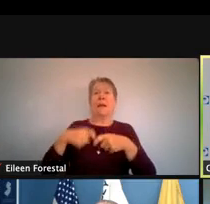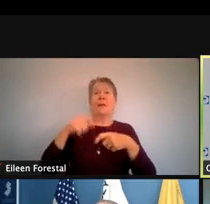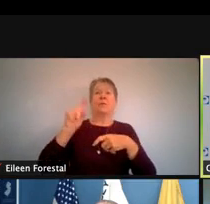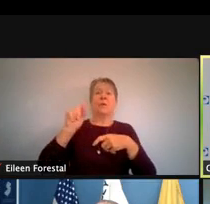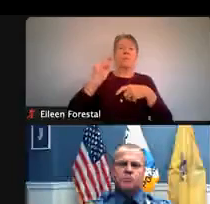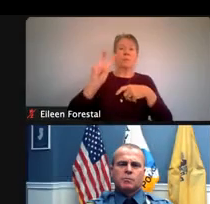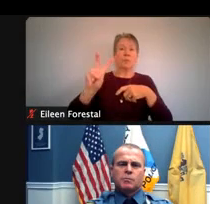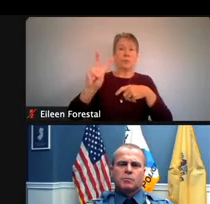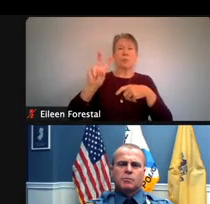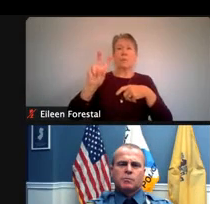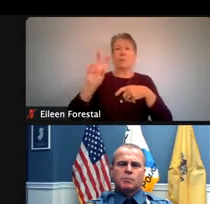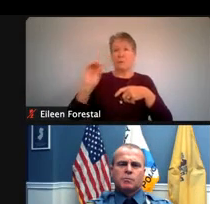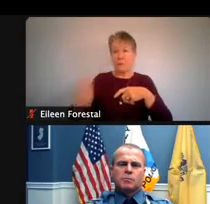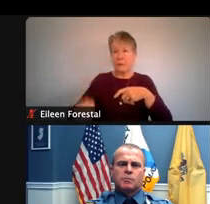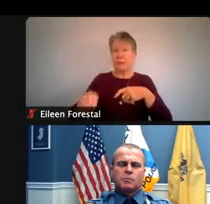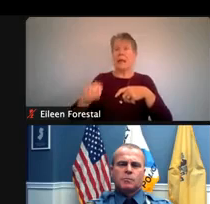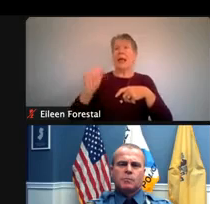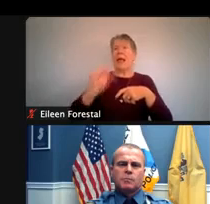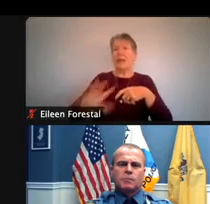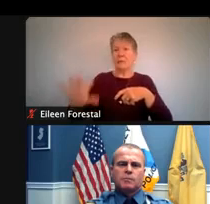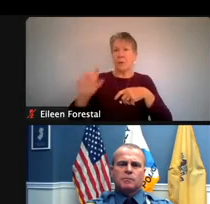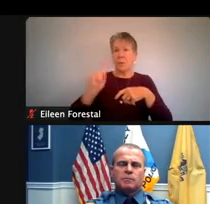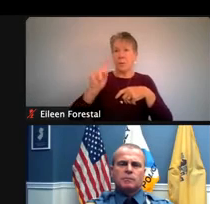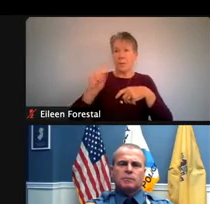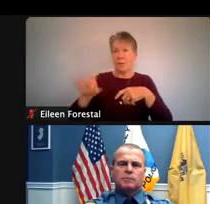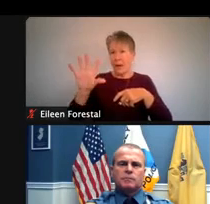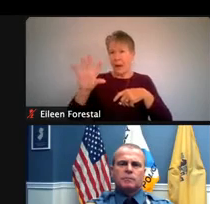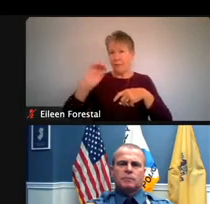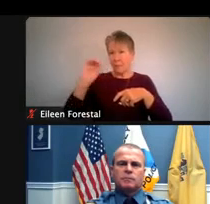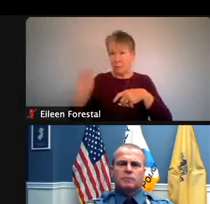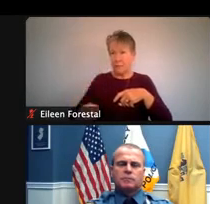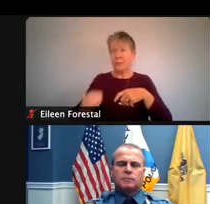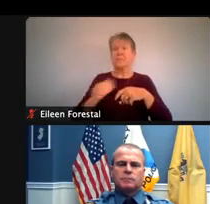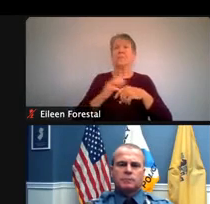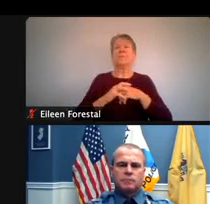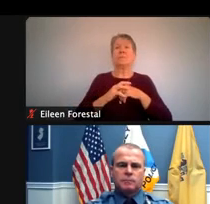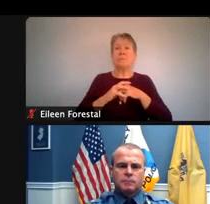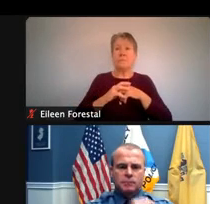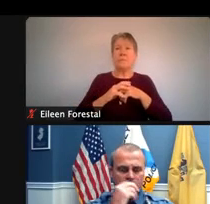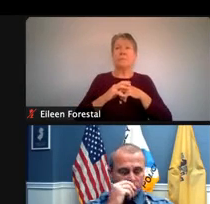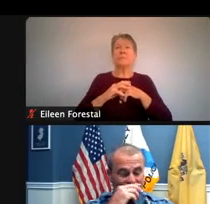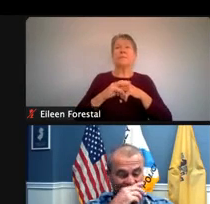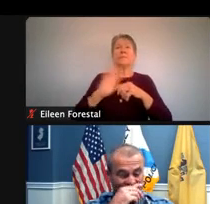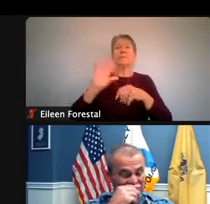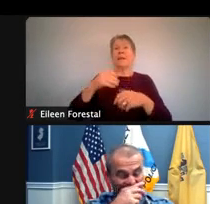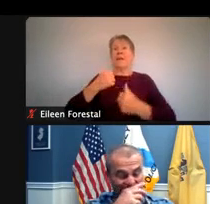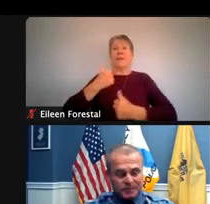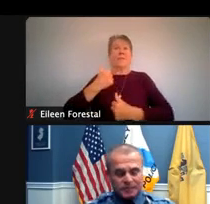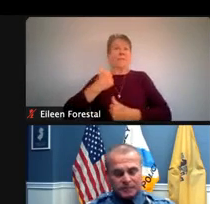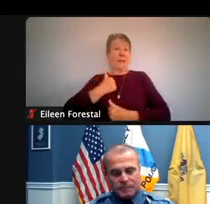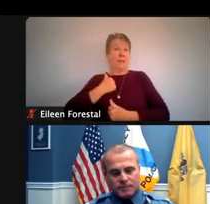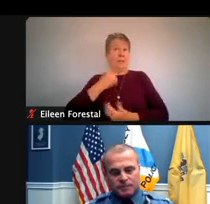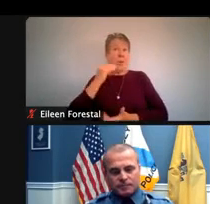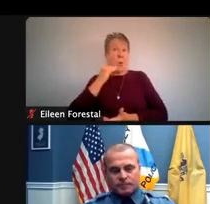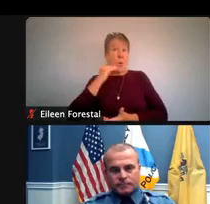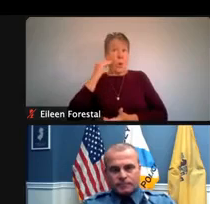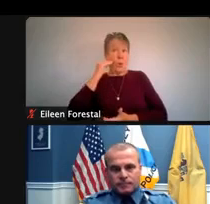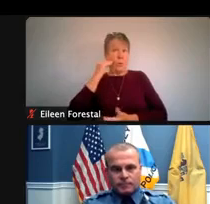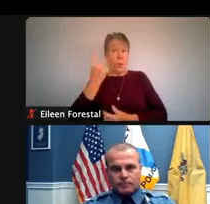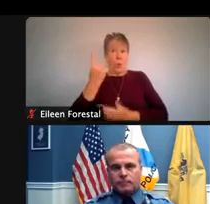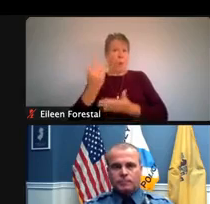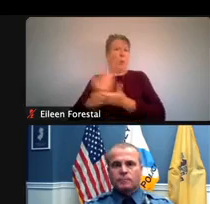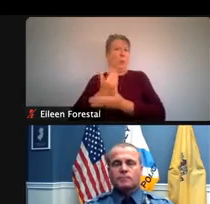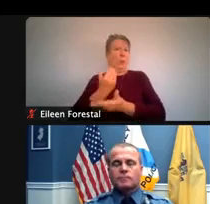1.2%. At the state veterans homes, there is one new case among patients at the Paramus